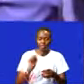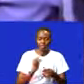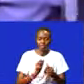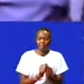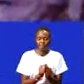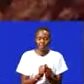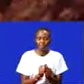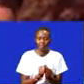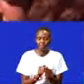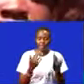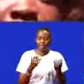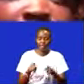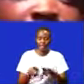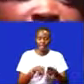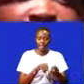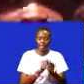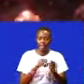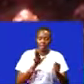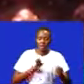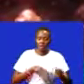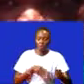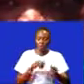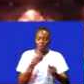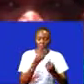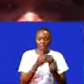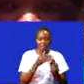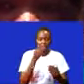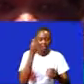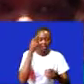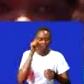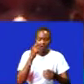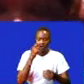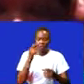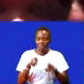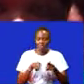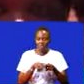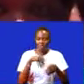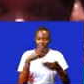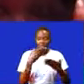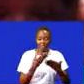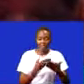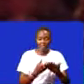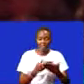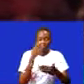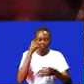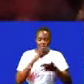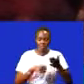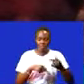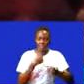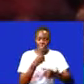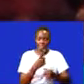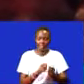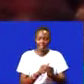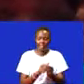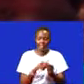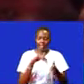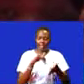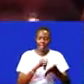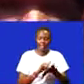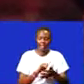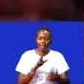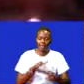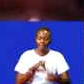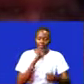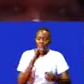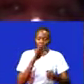ODM. Wan kaka jok mamine ma joga dala, be waduoko ne erokamano e gimoro achiel mowacho mwaneno kulowa. Dhako ok